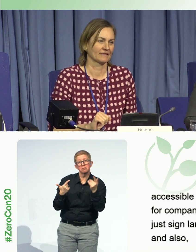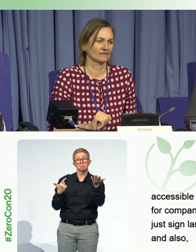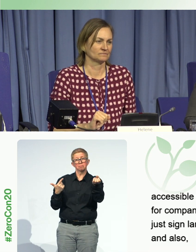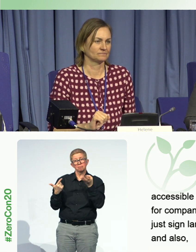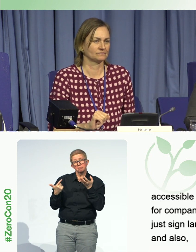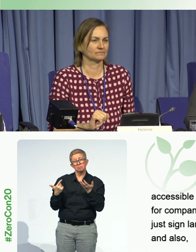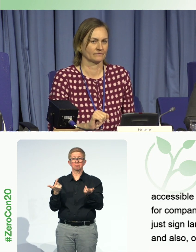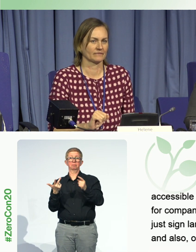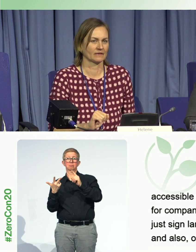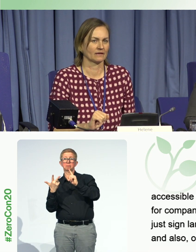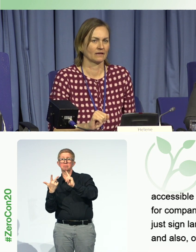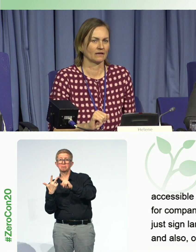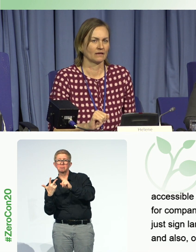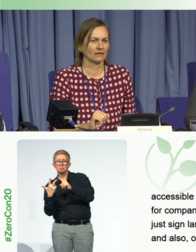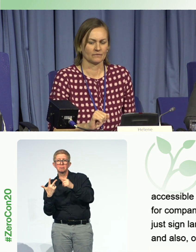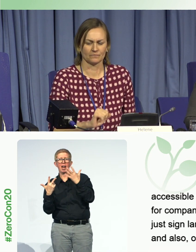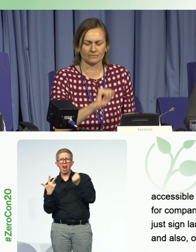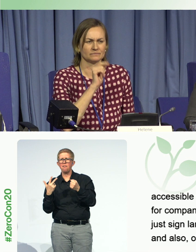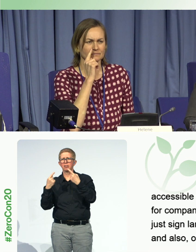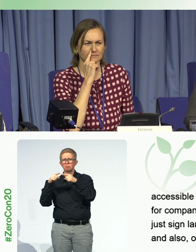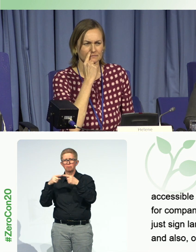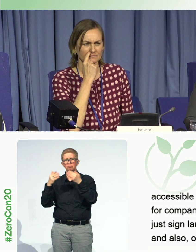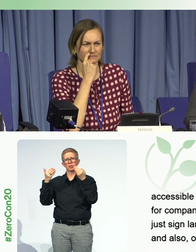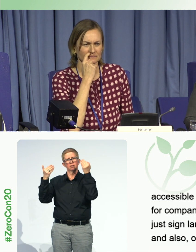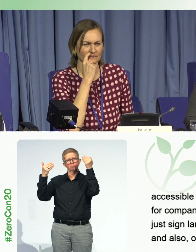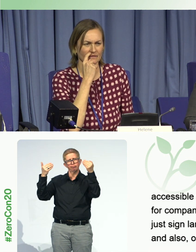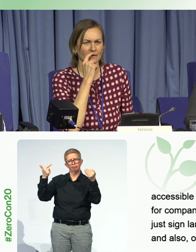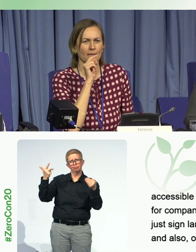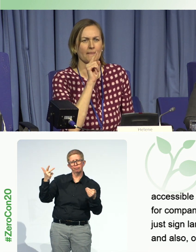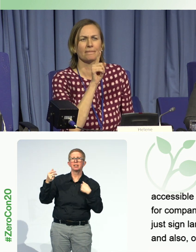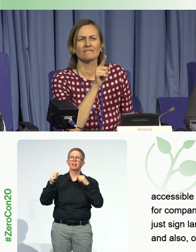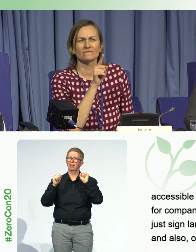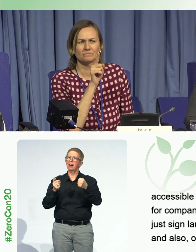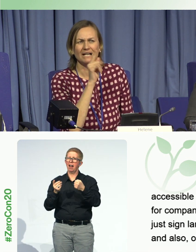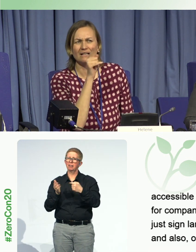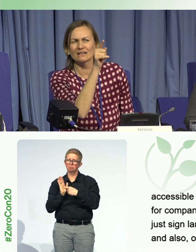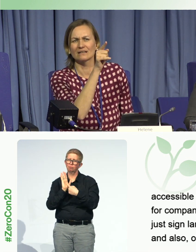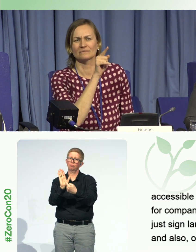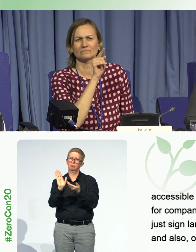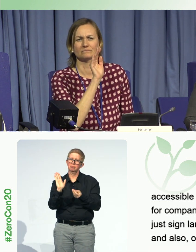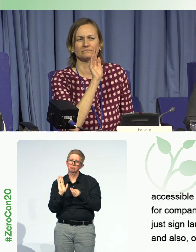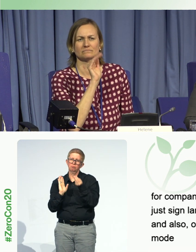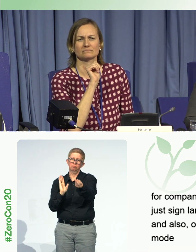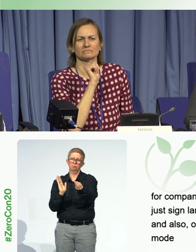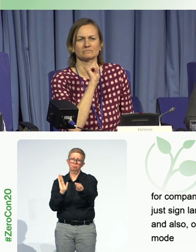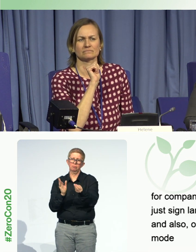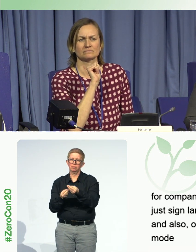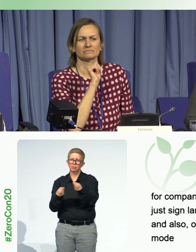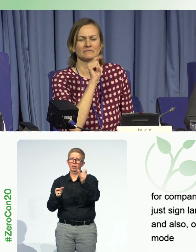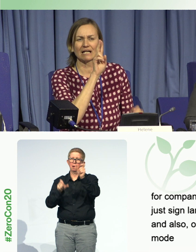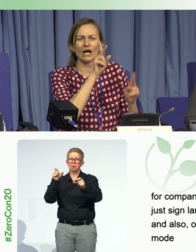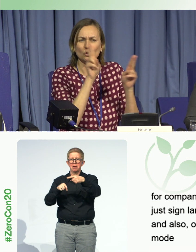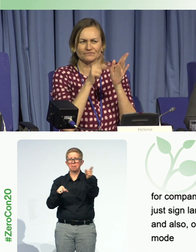or things that allow you to have your own mode of consuming